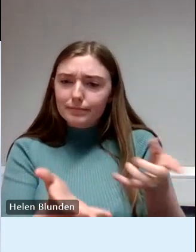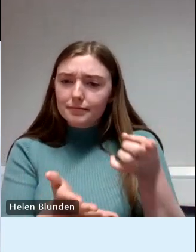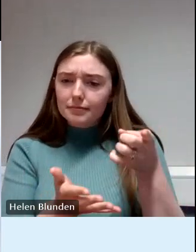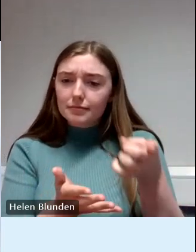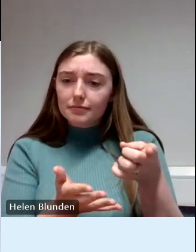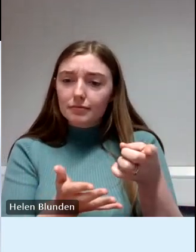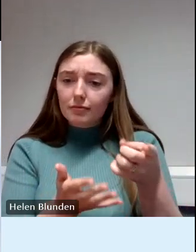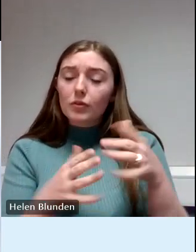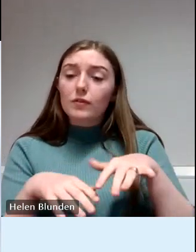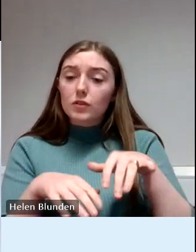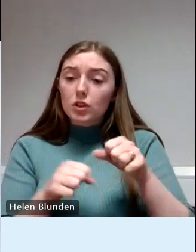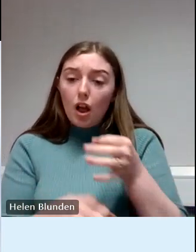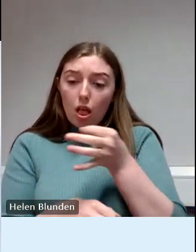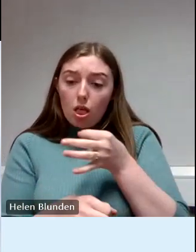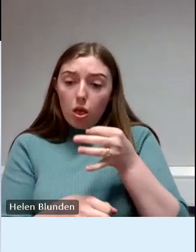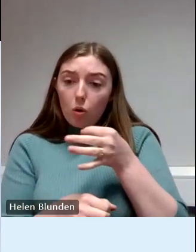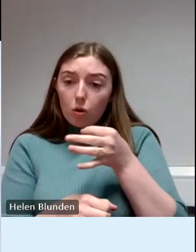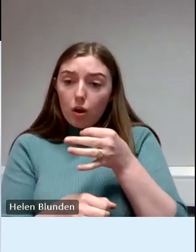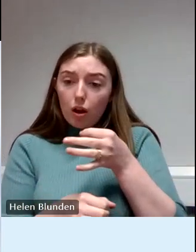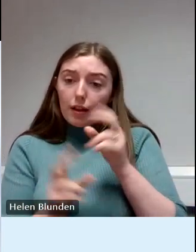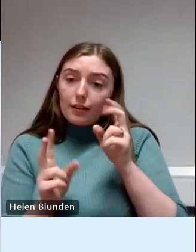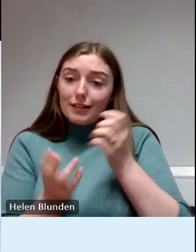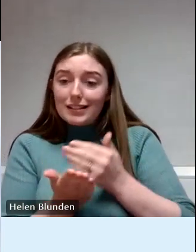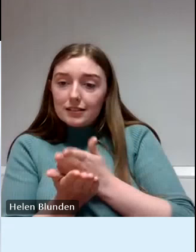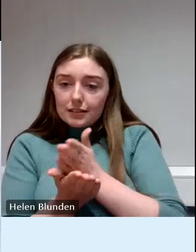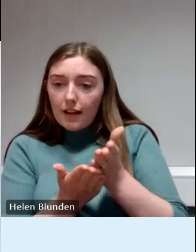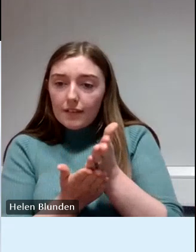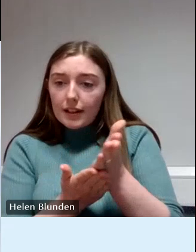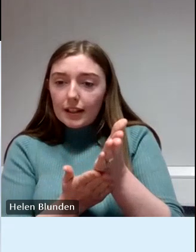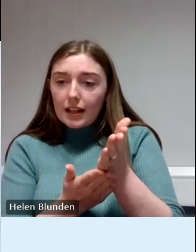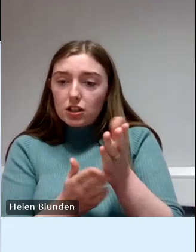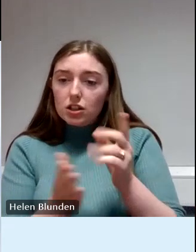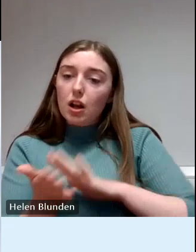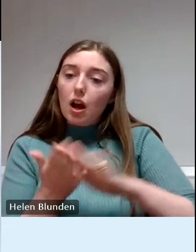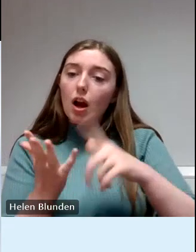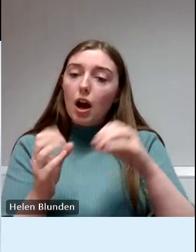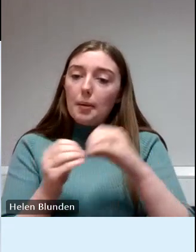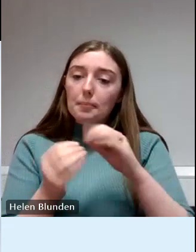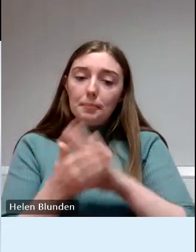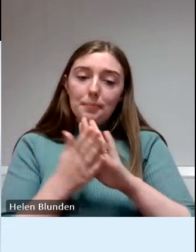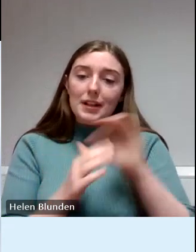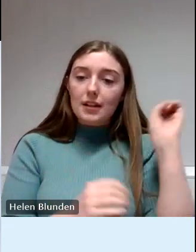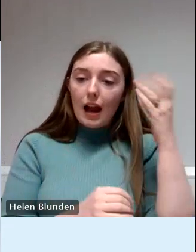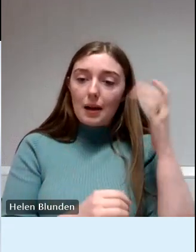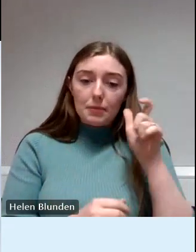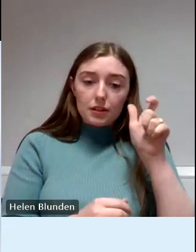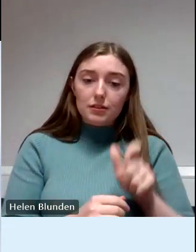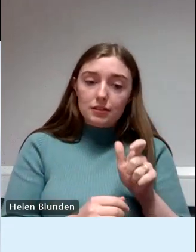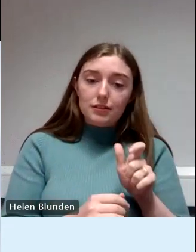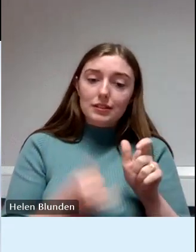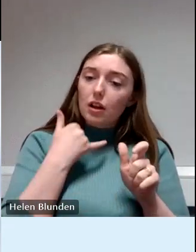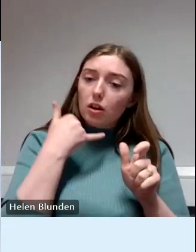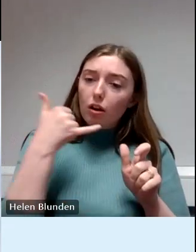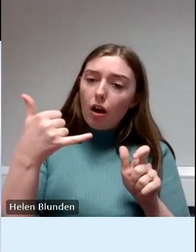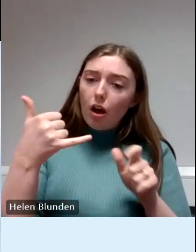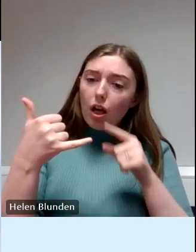navigation hub that our ambulance colleagues can contact as a single point of contact, and then those services